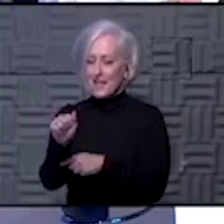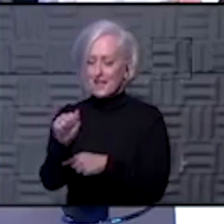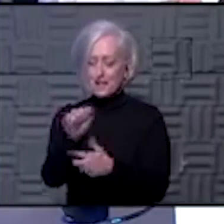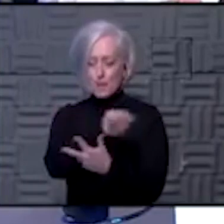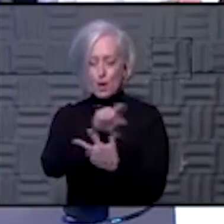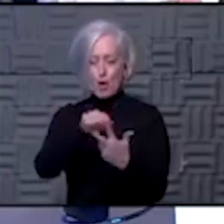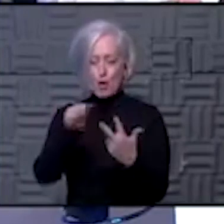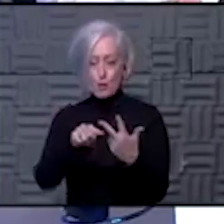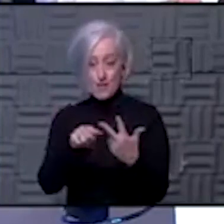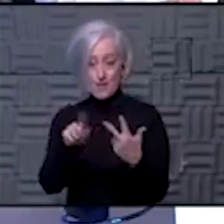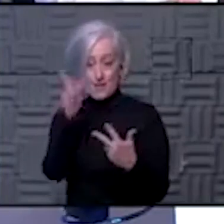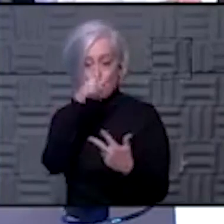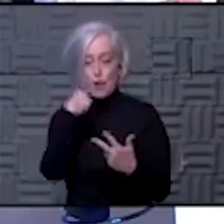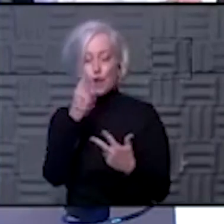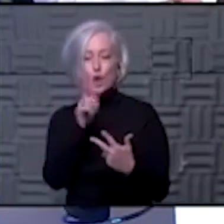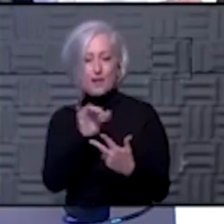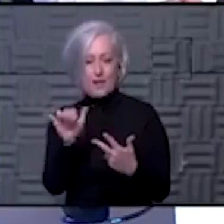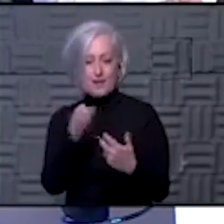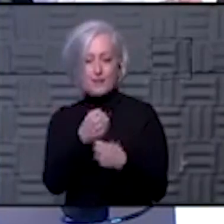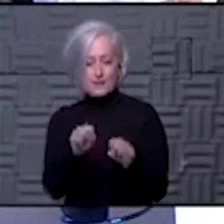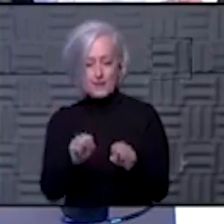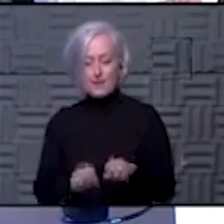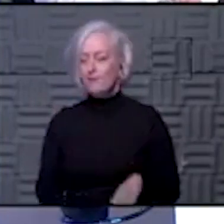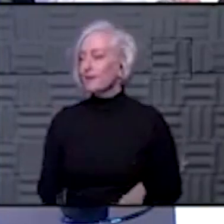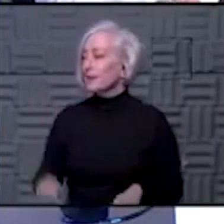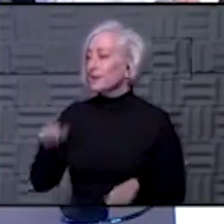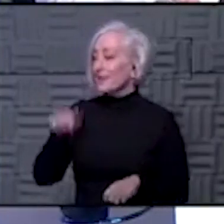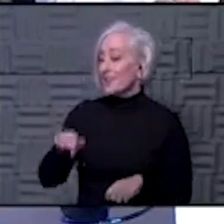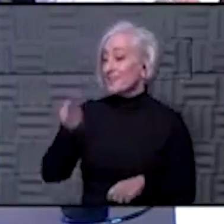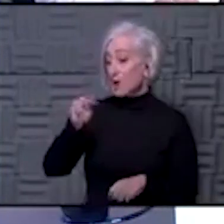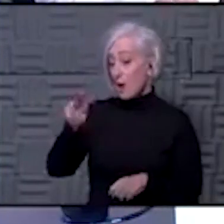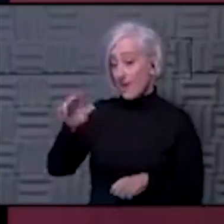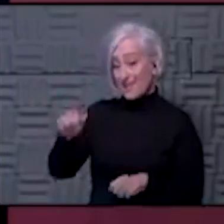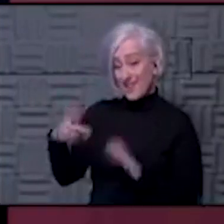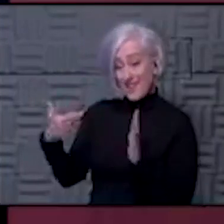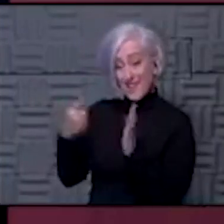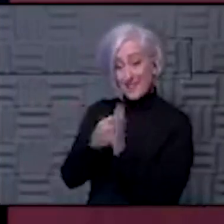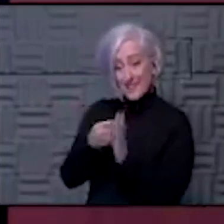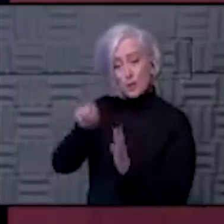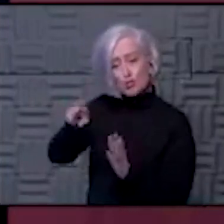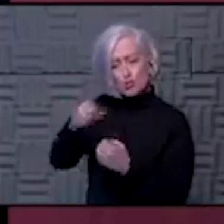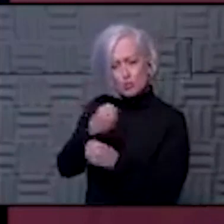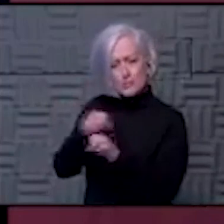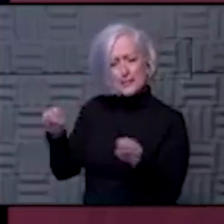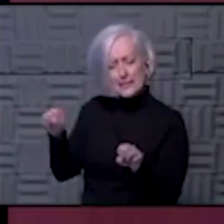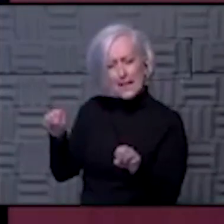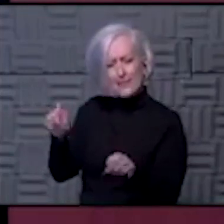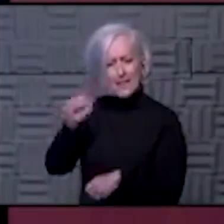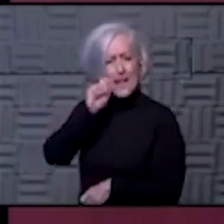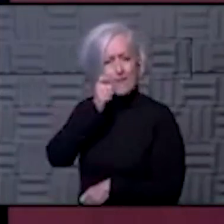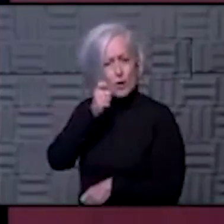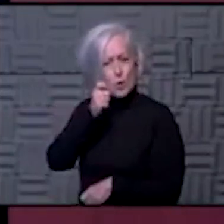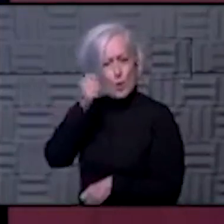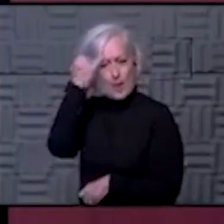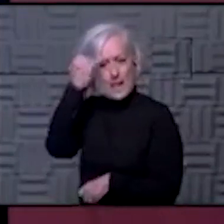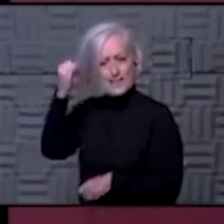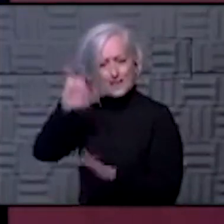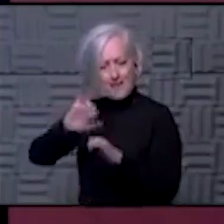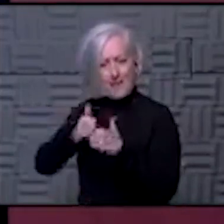would do it. I think that this messenger RNA vaccine is going to be safe, and it's a pretty cool idea of how they're packaging